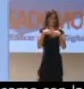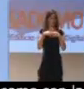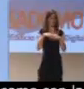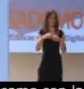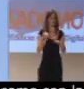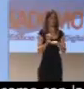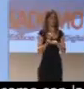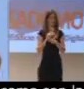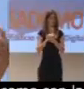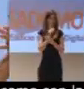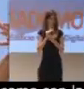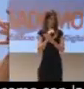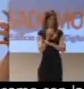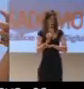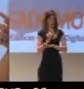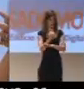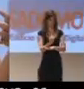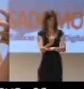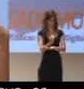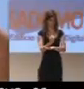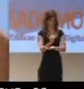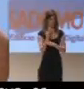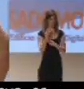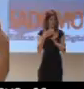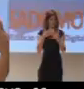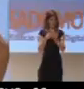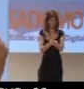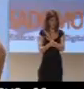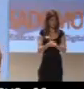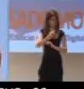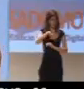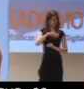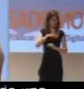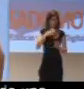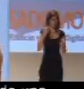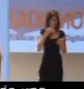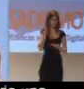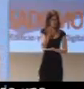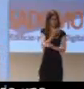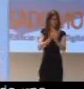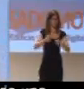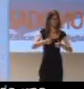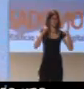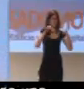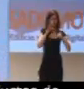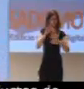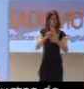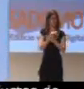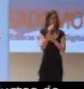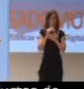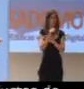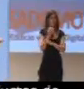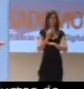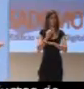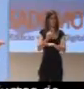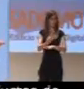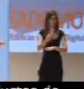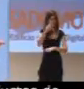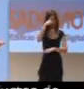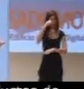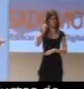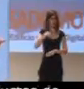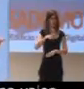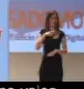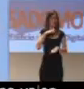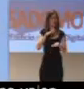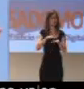the support product industry, so that we should be able to make sure that